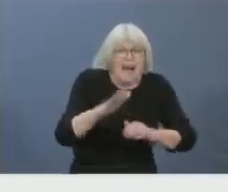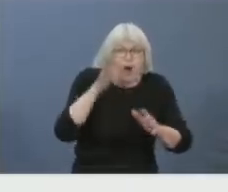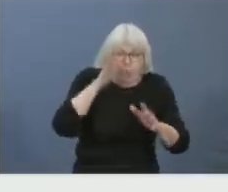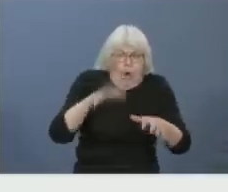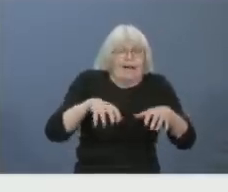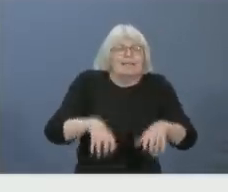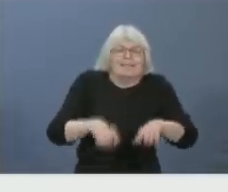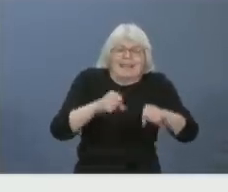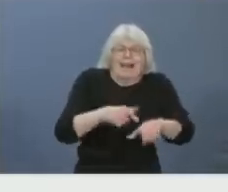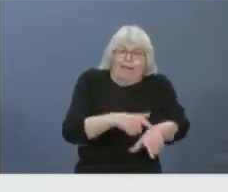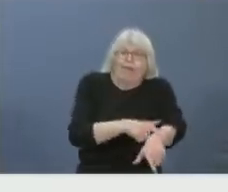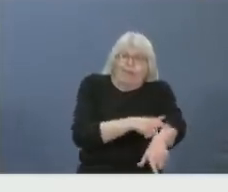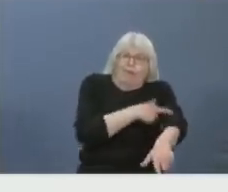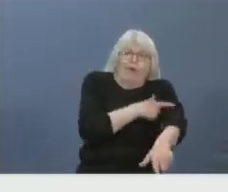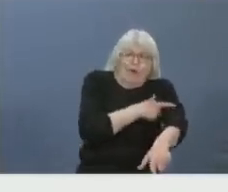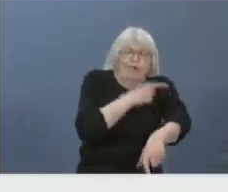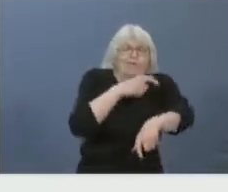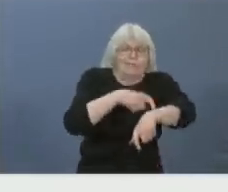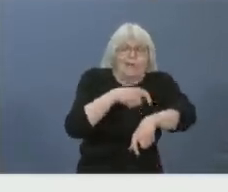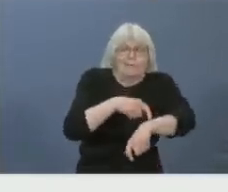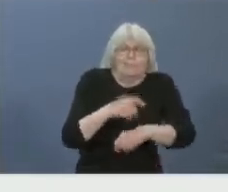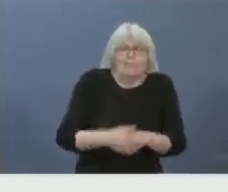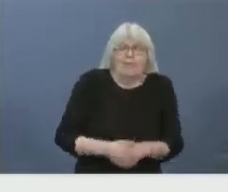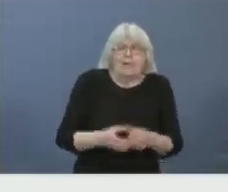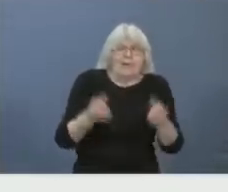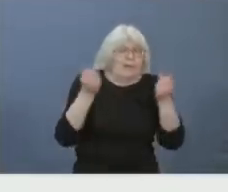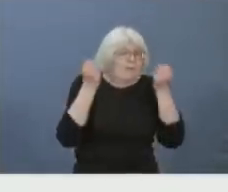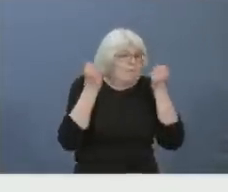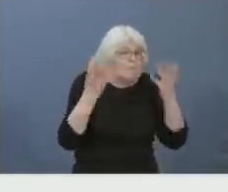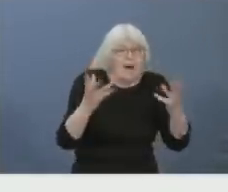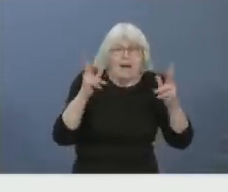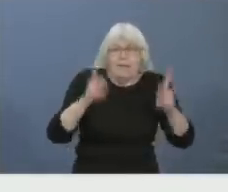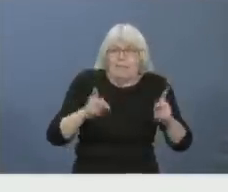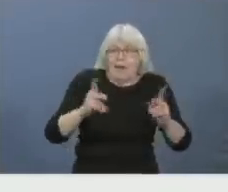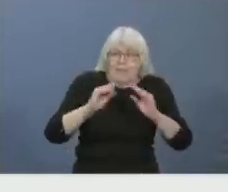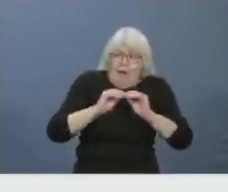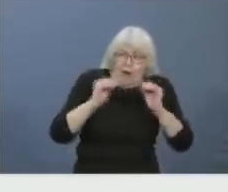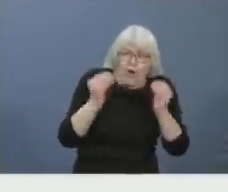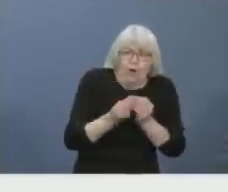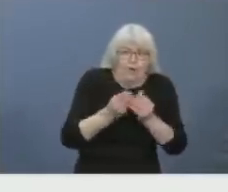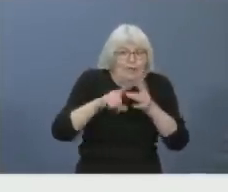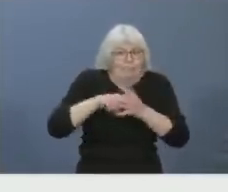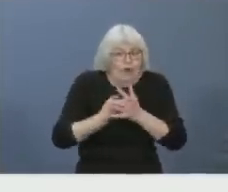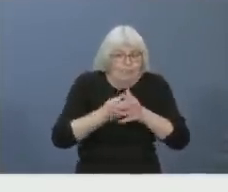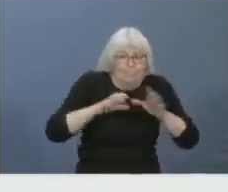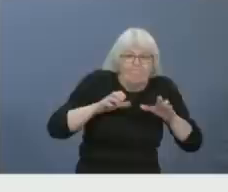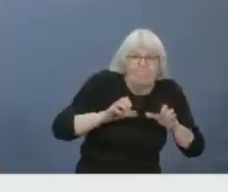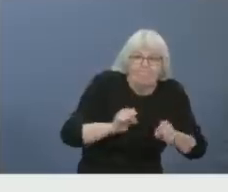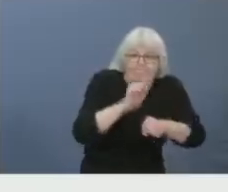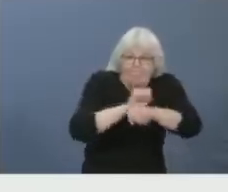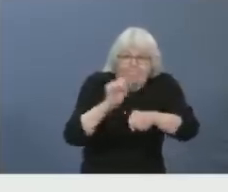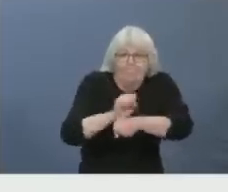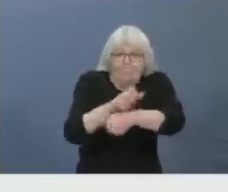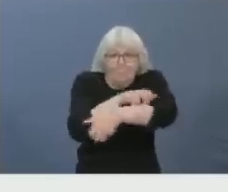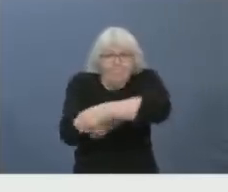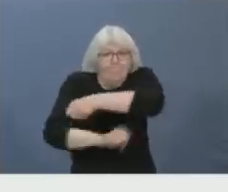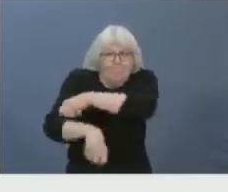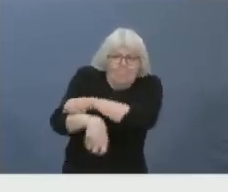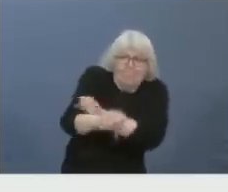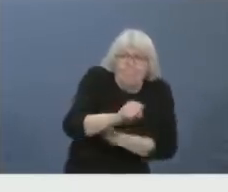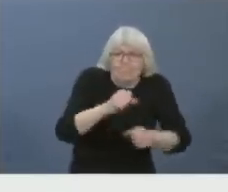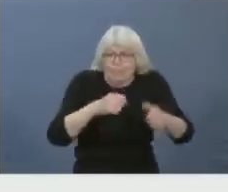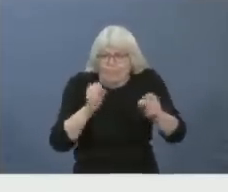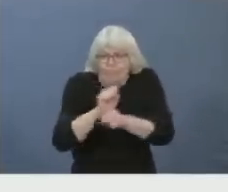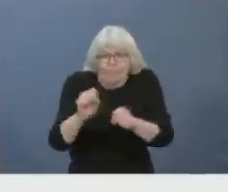volunteer organizations are active, and you can hear more from the Red Cross today, I'm sure. But everyone who has been displaced